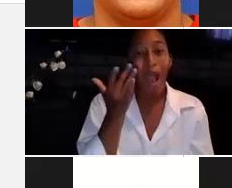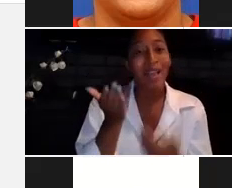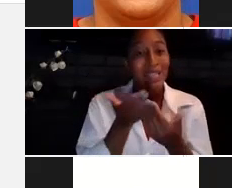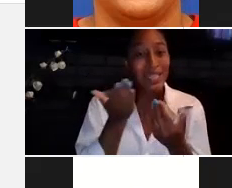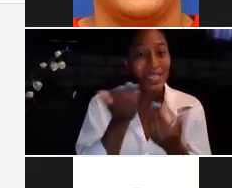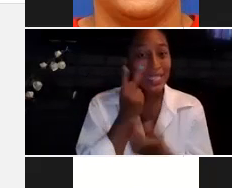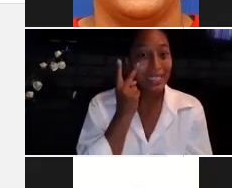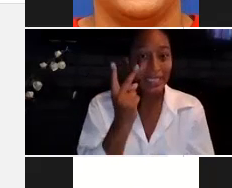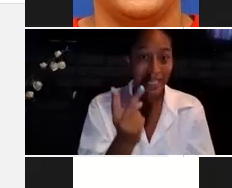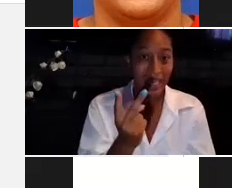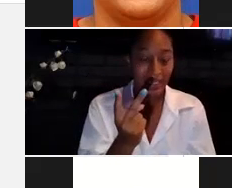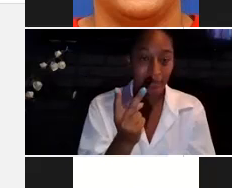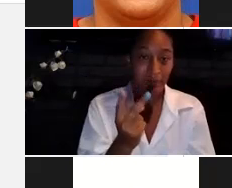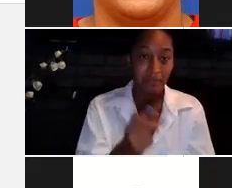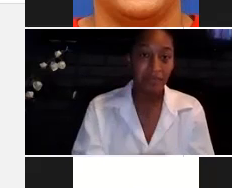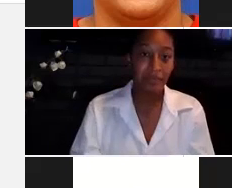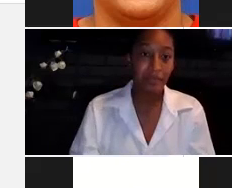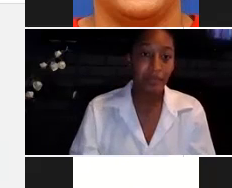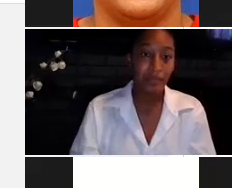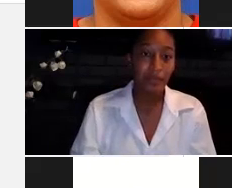All right.